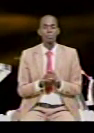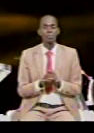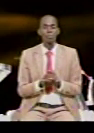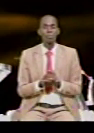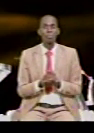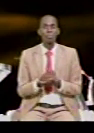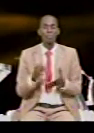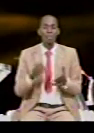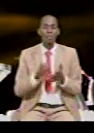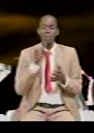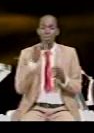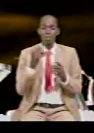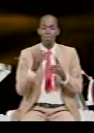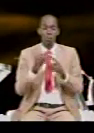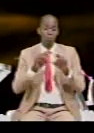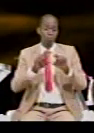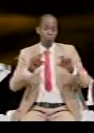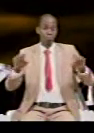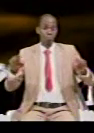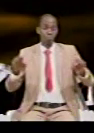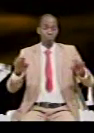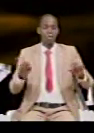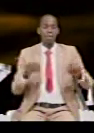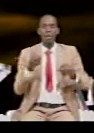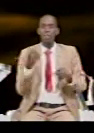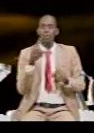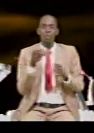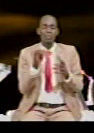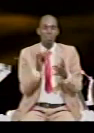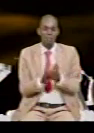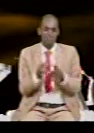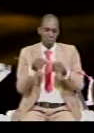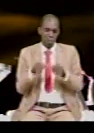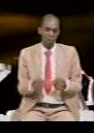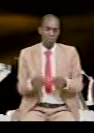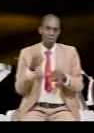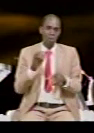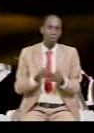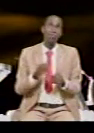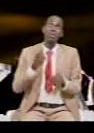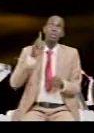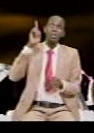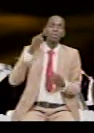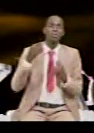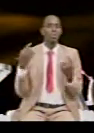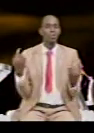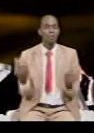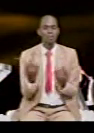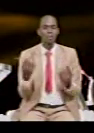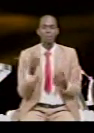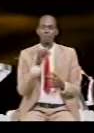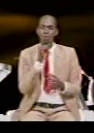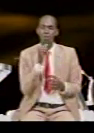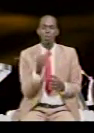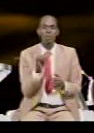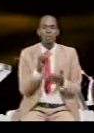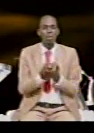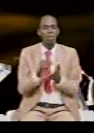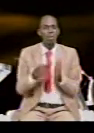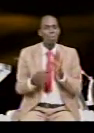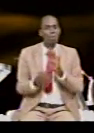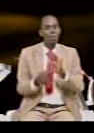It's a sentence. Whosoever abideth in him sinneth not. So which means that the secret